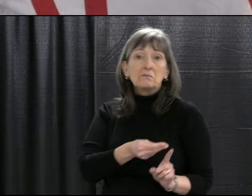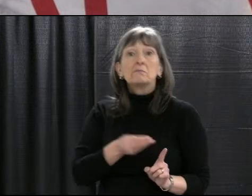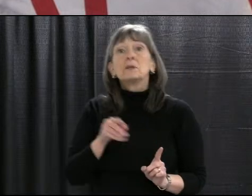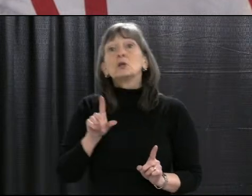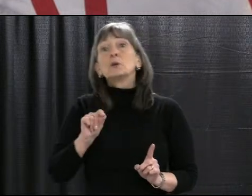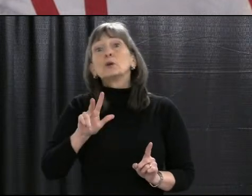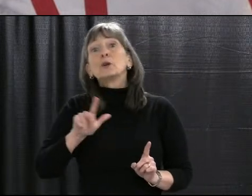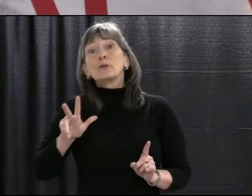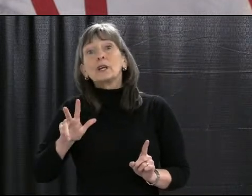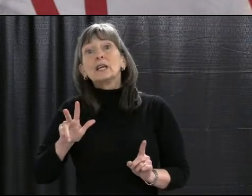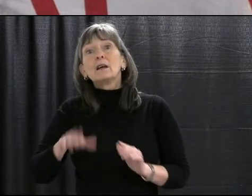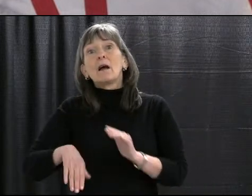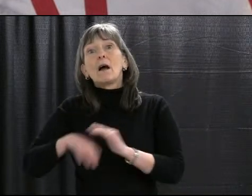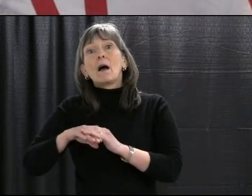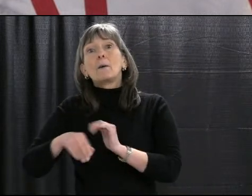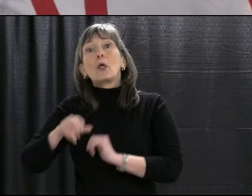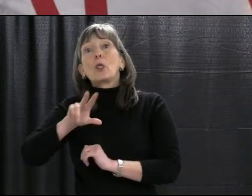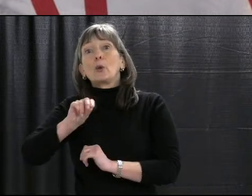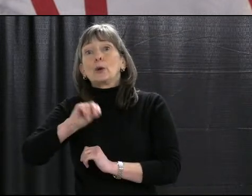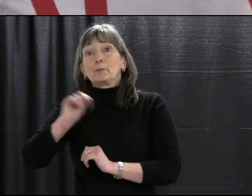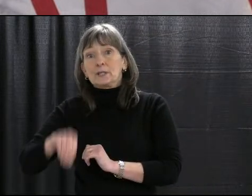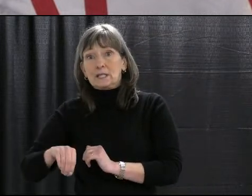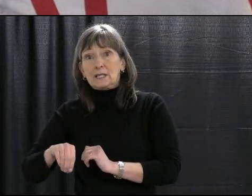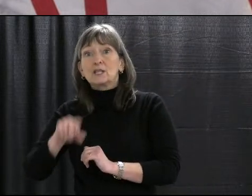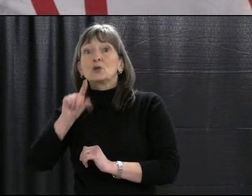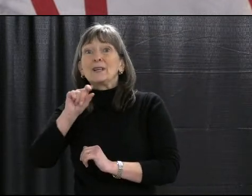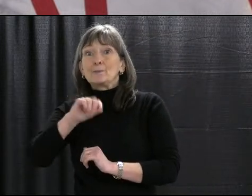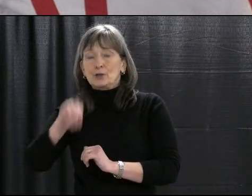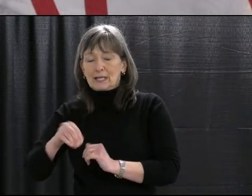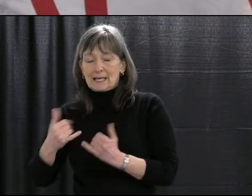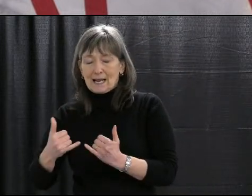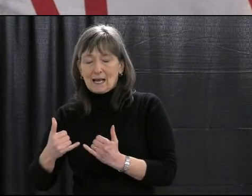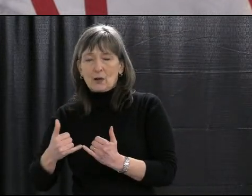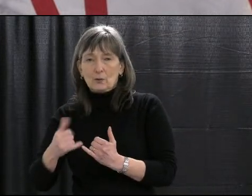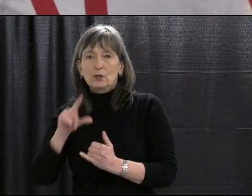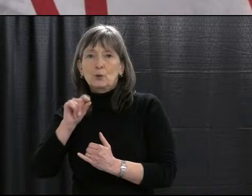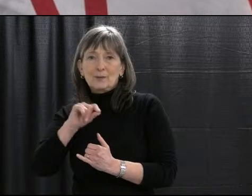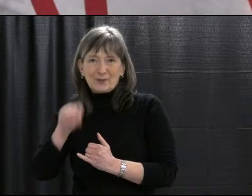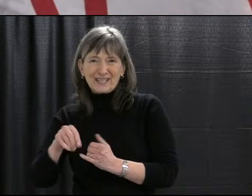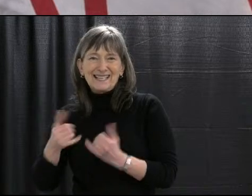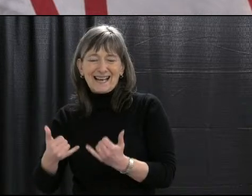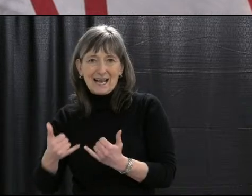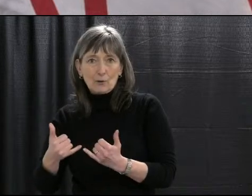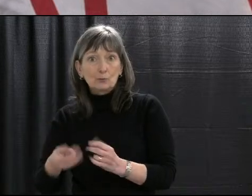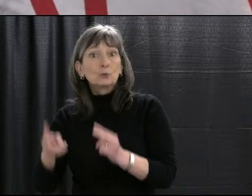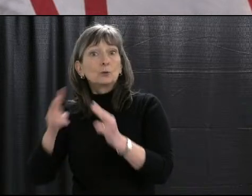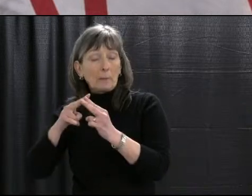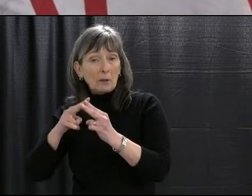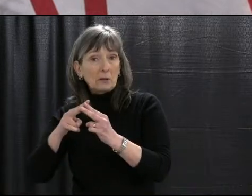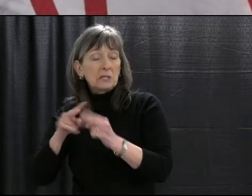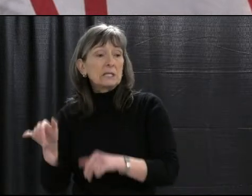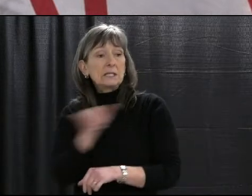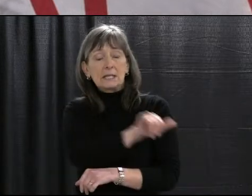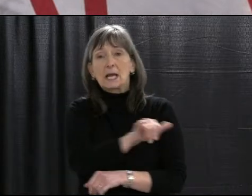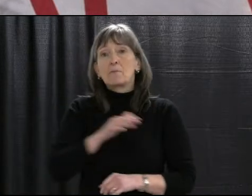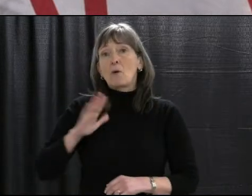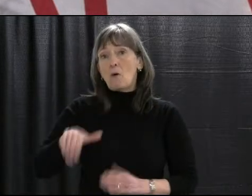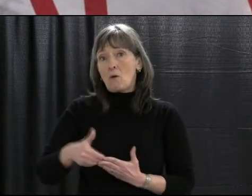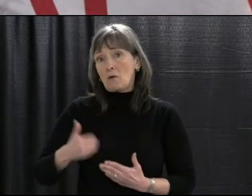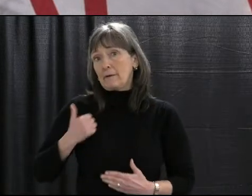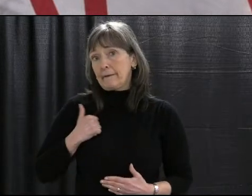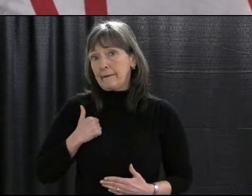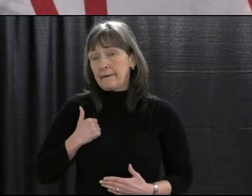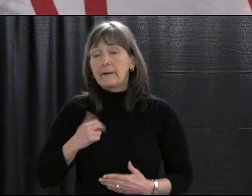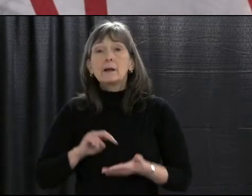2023, which is the national standard. More people are receiving these drugs, and this means that they are